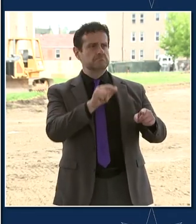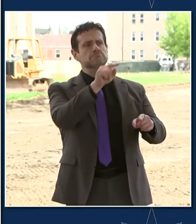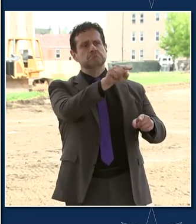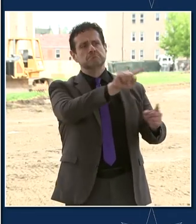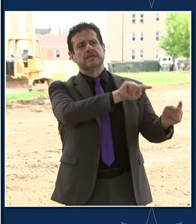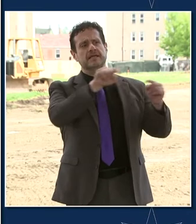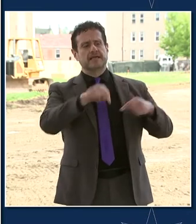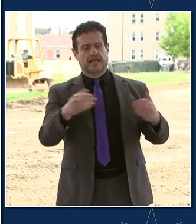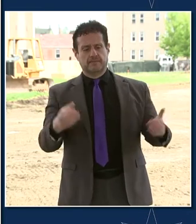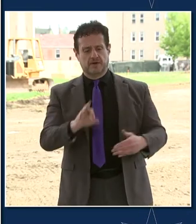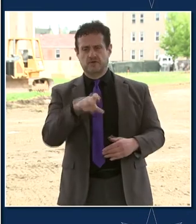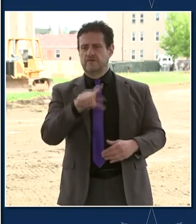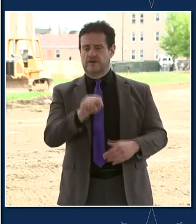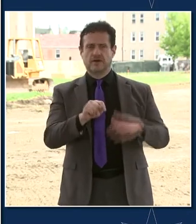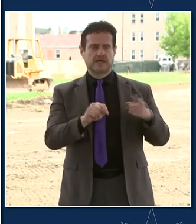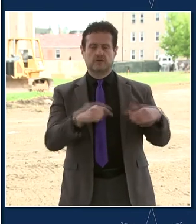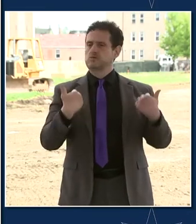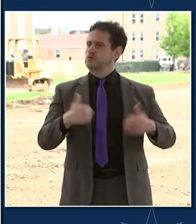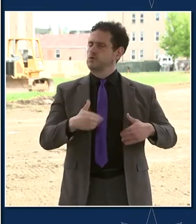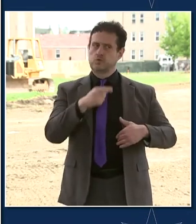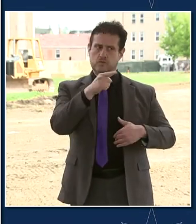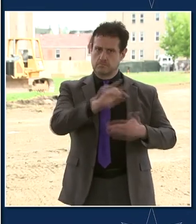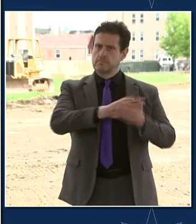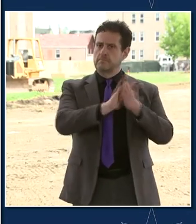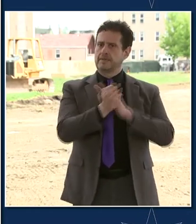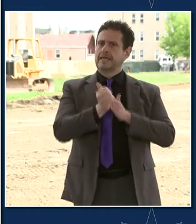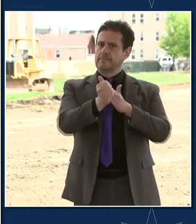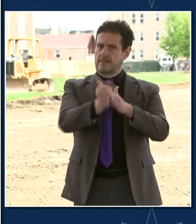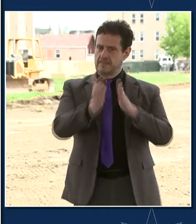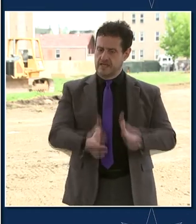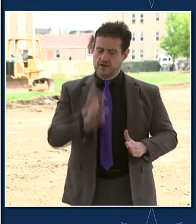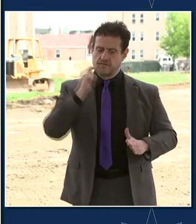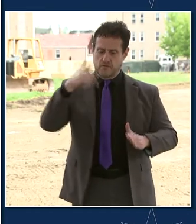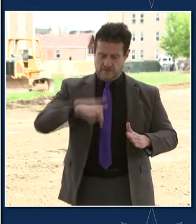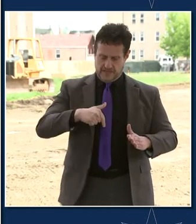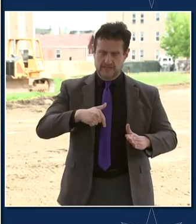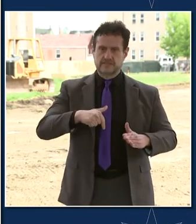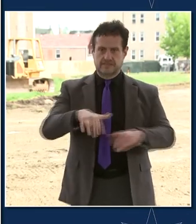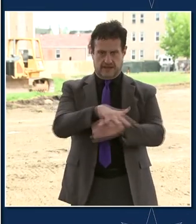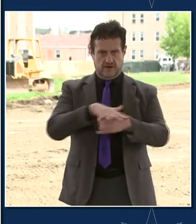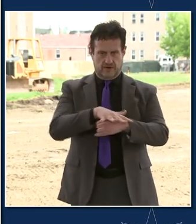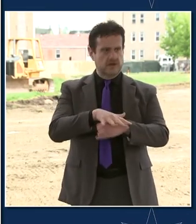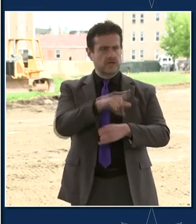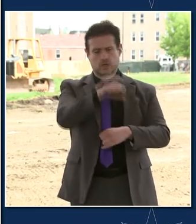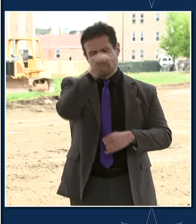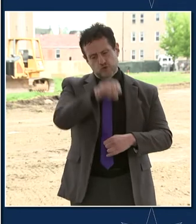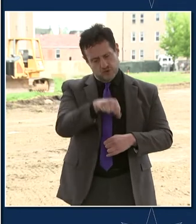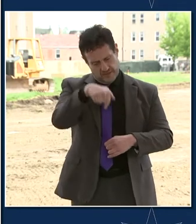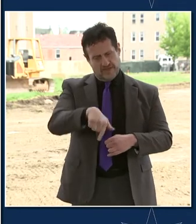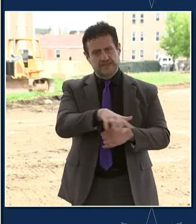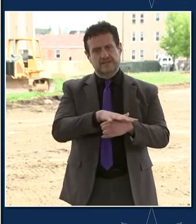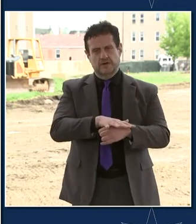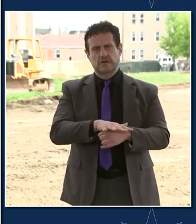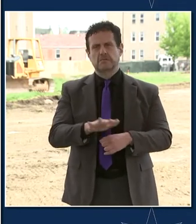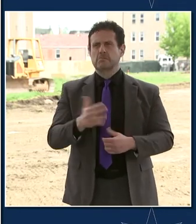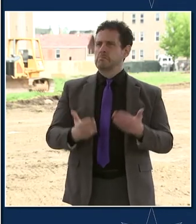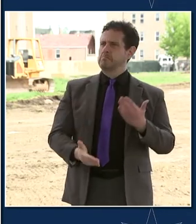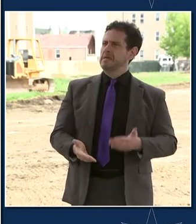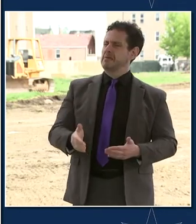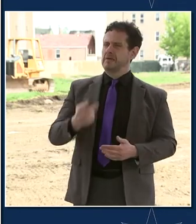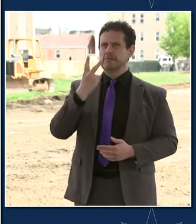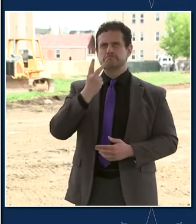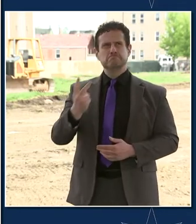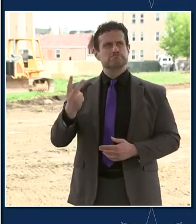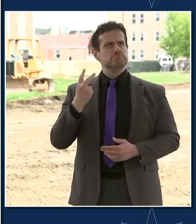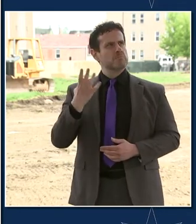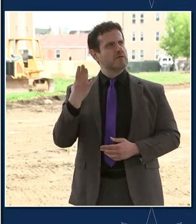been a leader in this community, have loved this community. And it was probably about 14 years ago